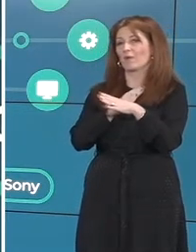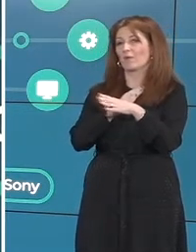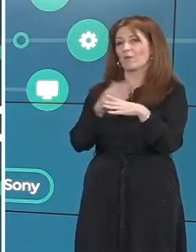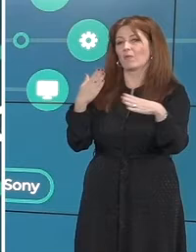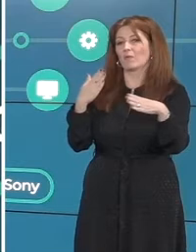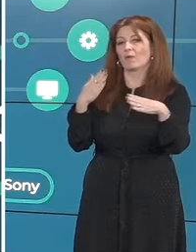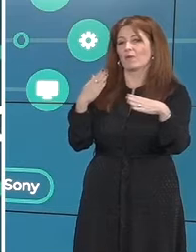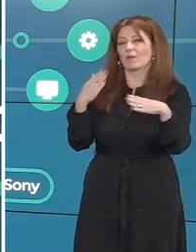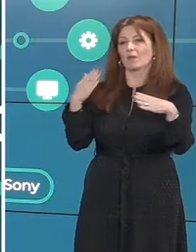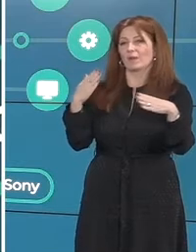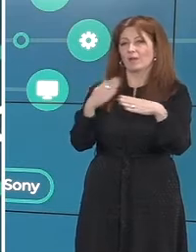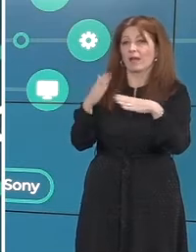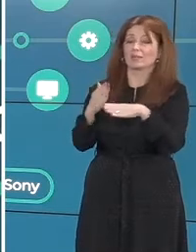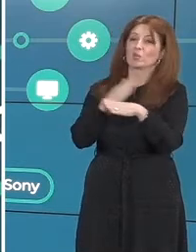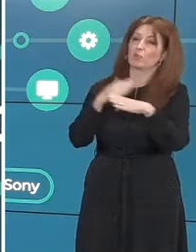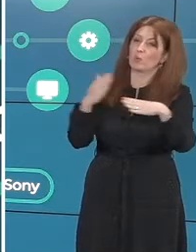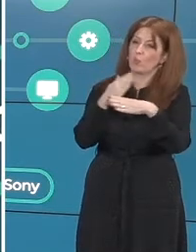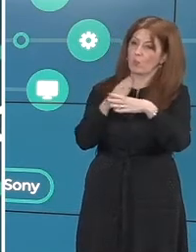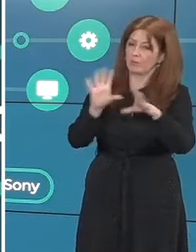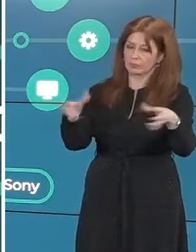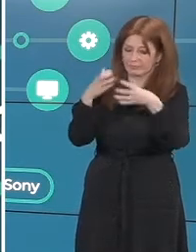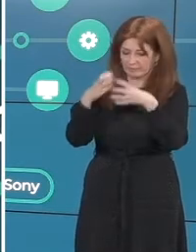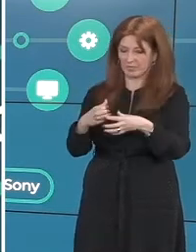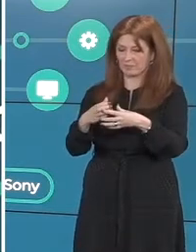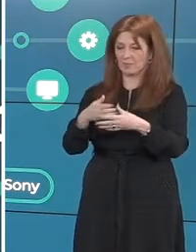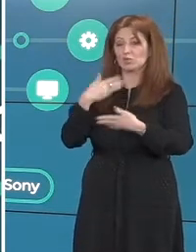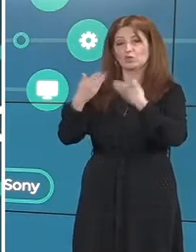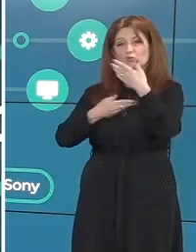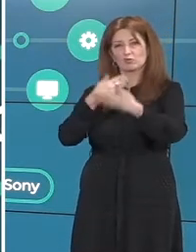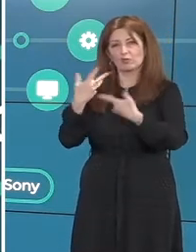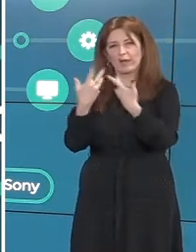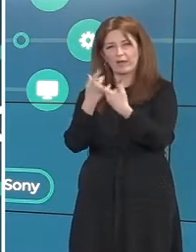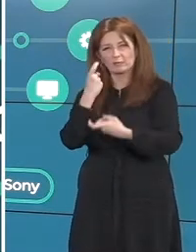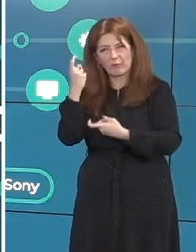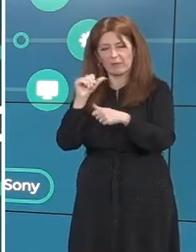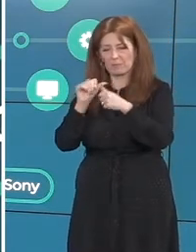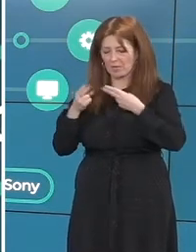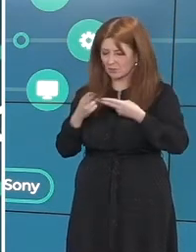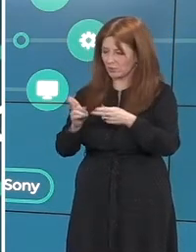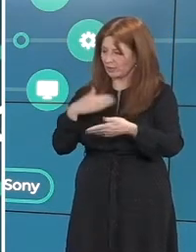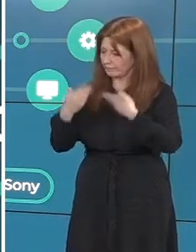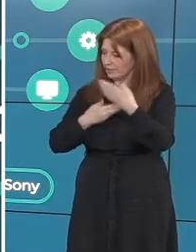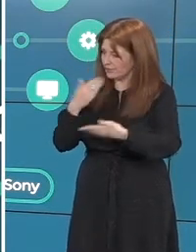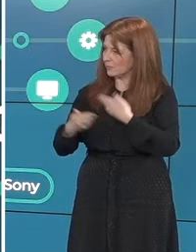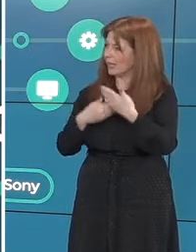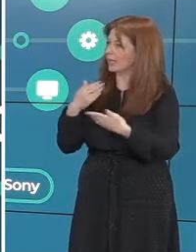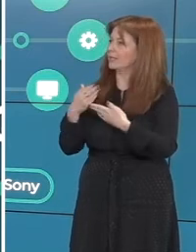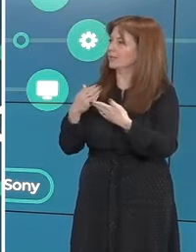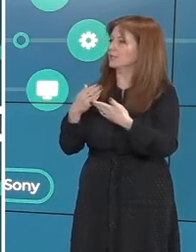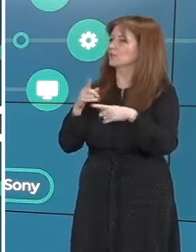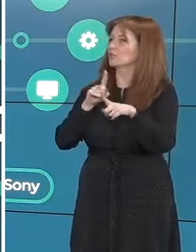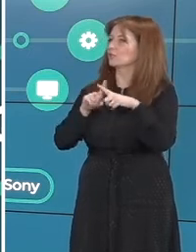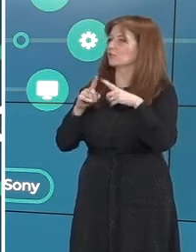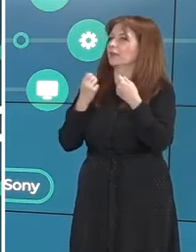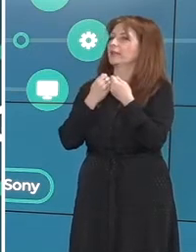would be best to tell the story. I sent some pre-work, some pre-videos, asking if they could take a look at it, so try to open the heart a little bit. Yeah.